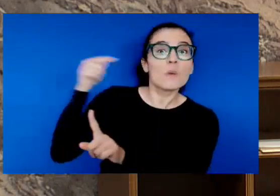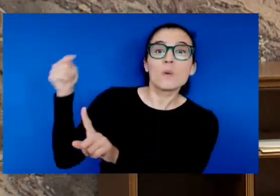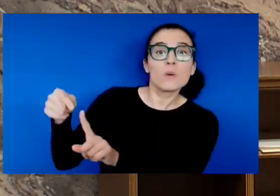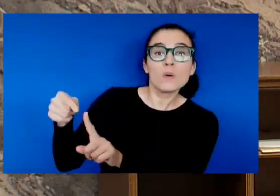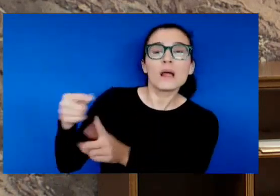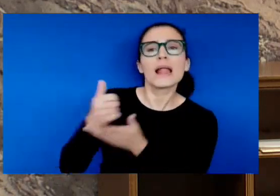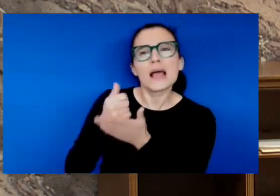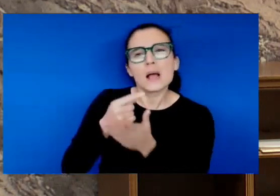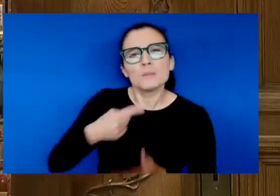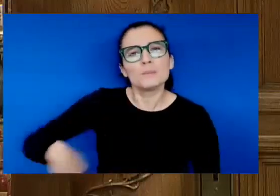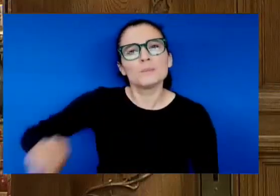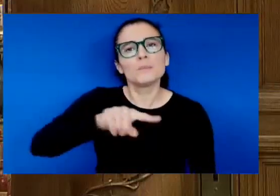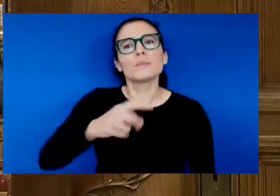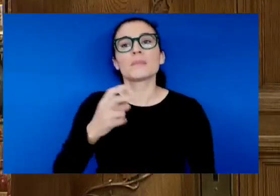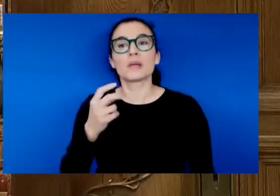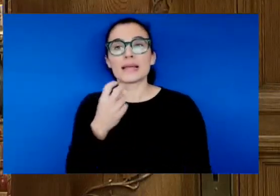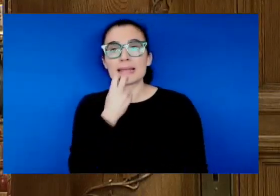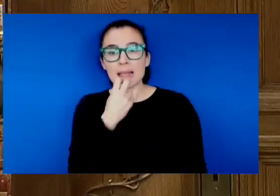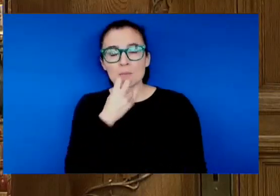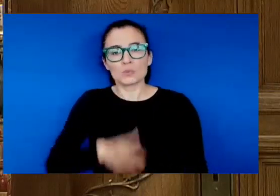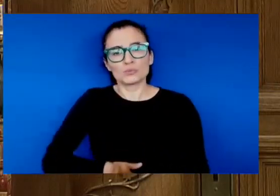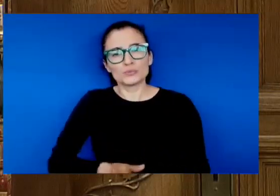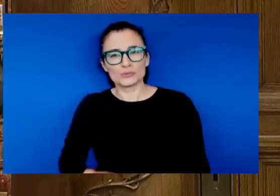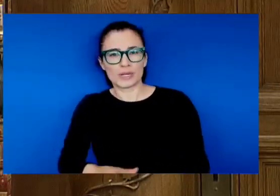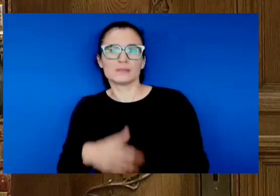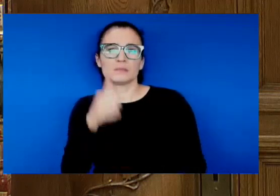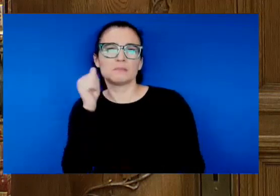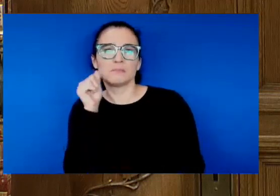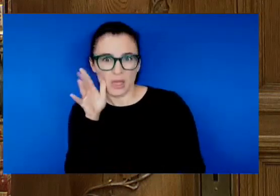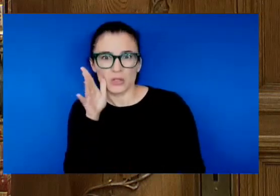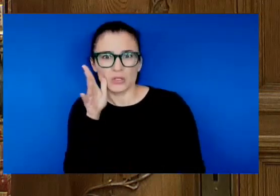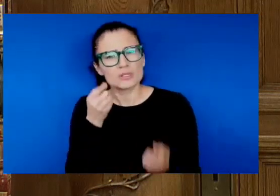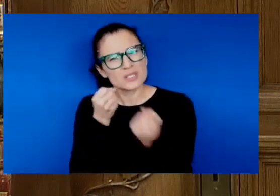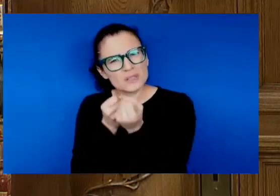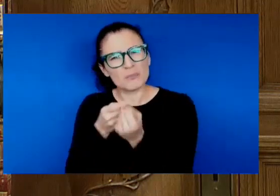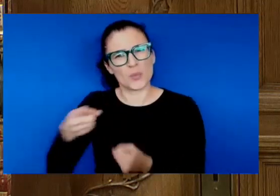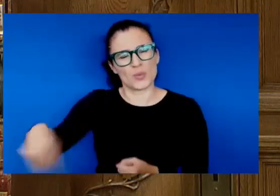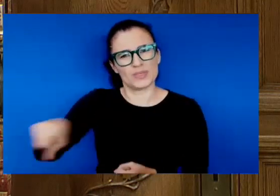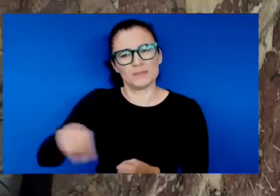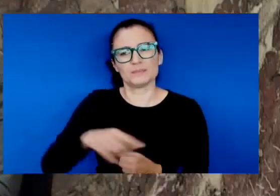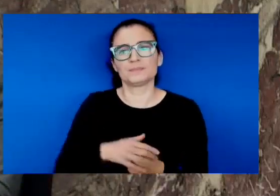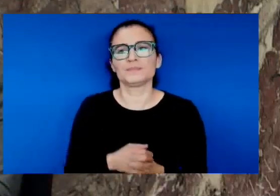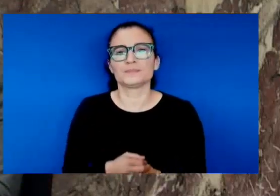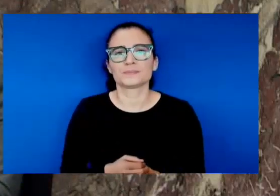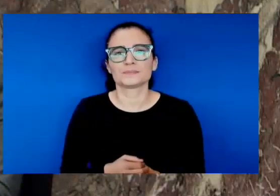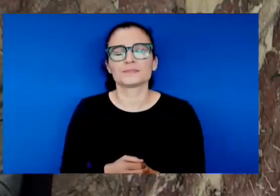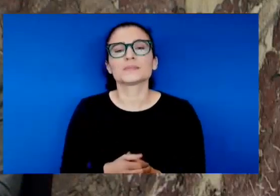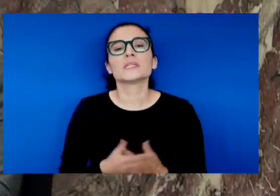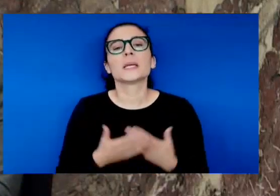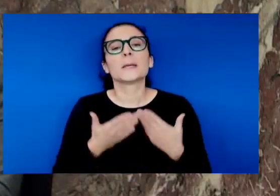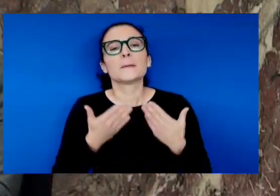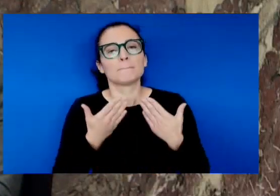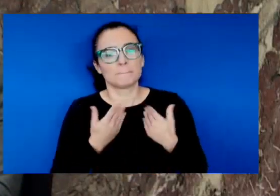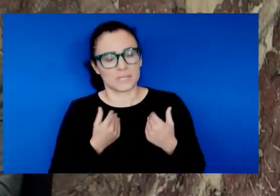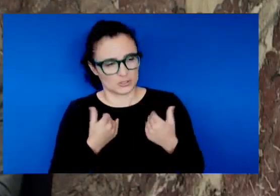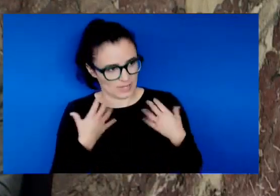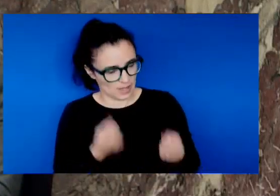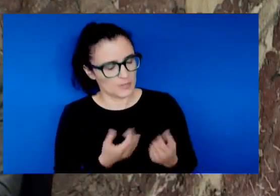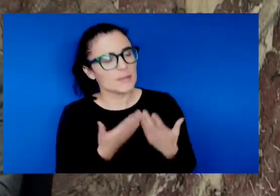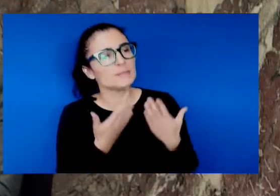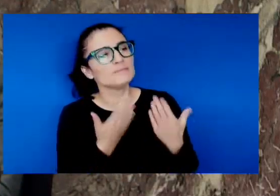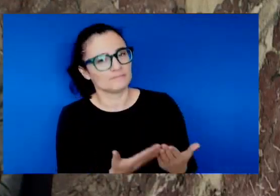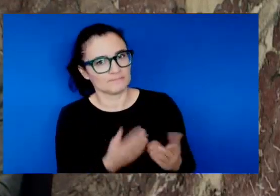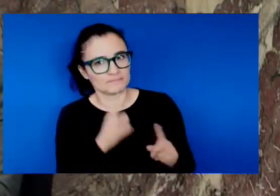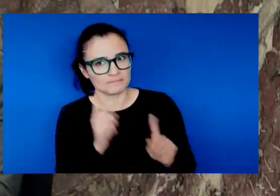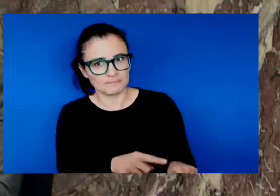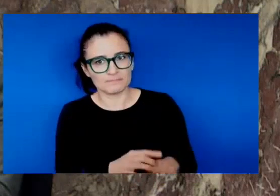communities? Minister of Health. Well, thank you very much, Honourable Speaker. And of course, the member will note, because we've been working on